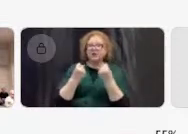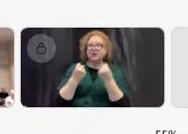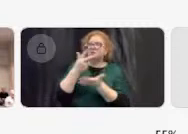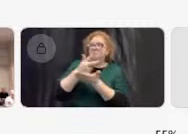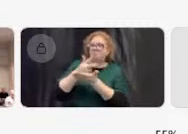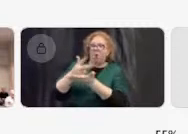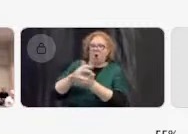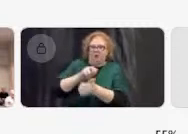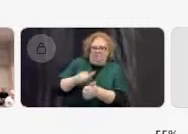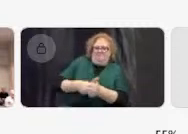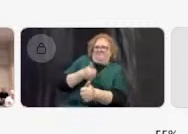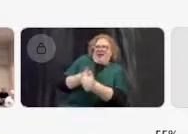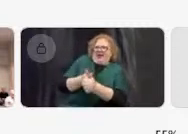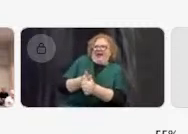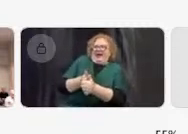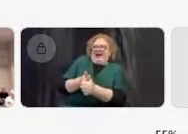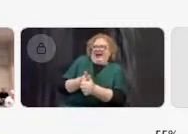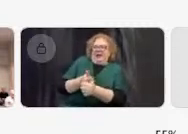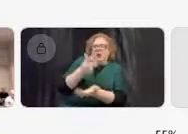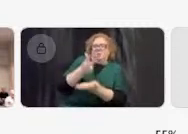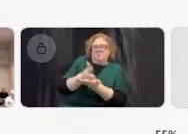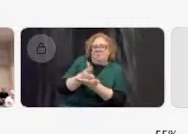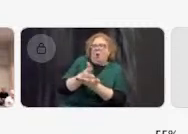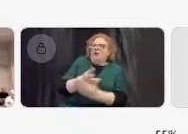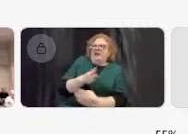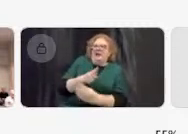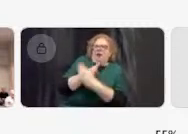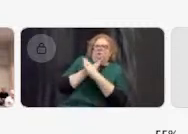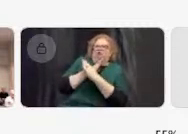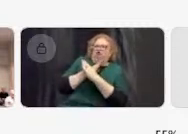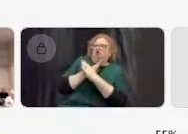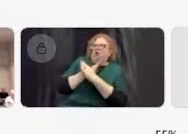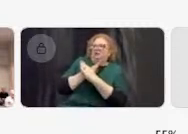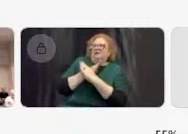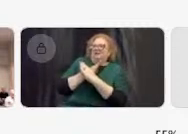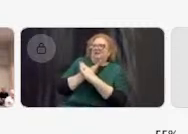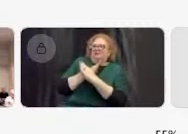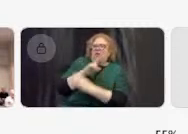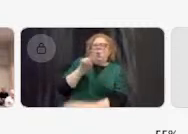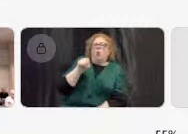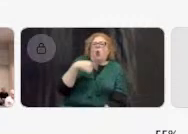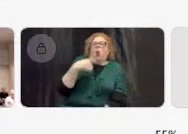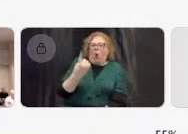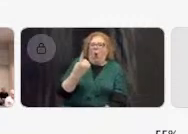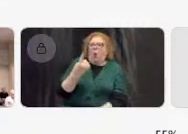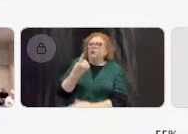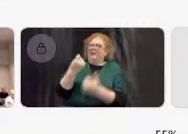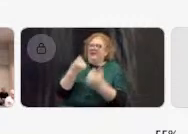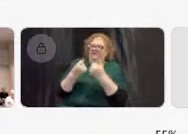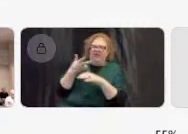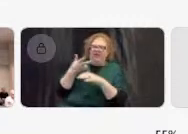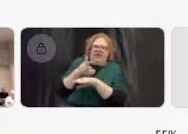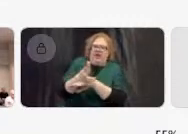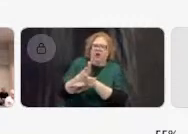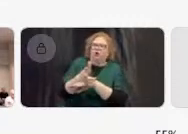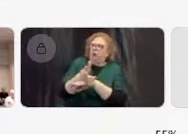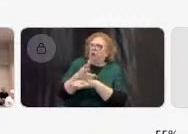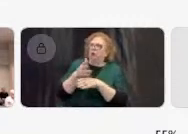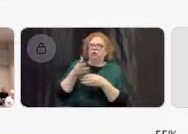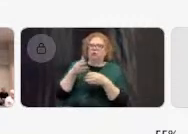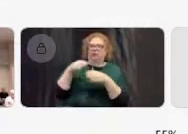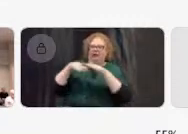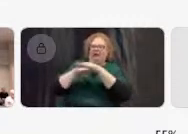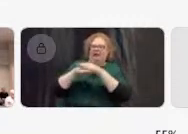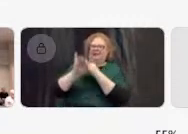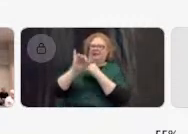property, parking and obstructing the only vehicular access, which is by an unnamed alley that runs